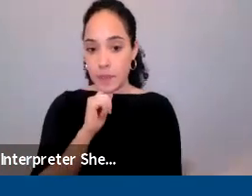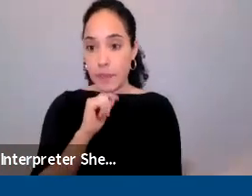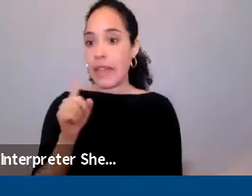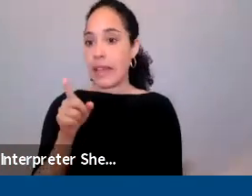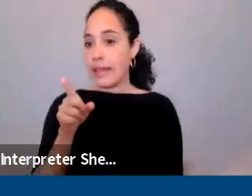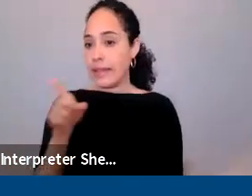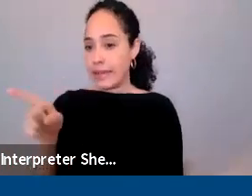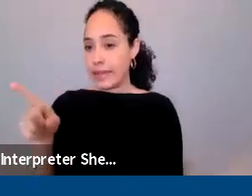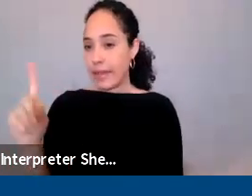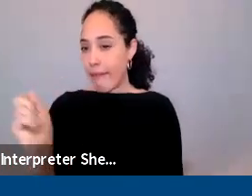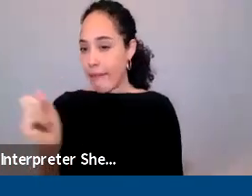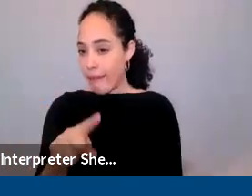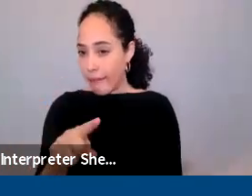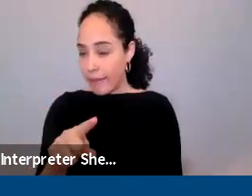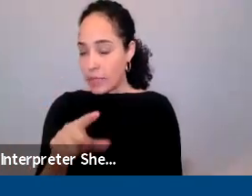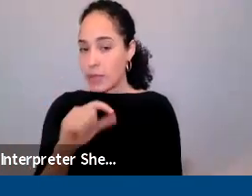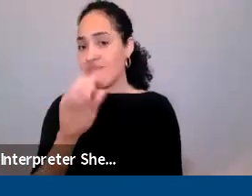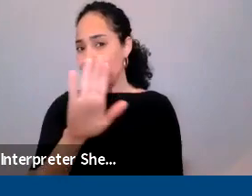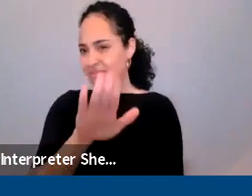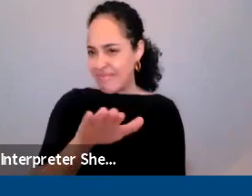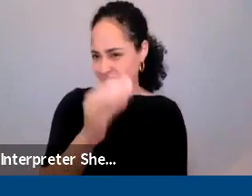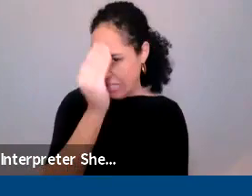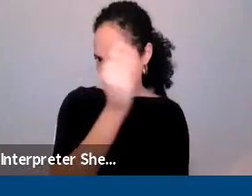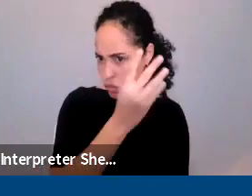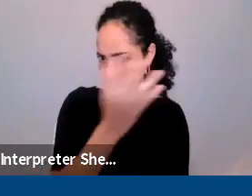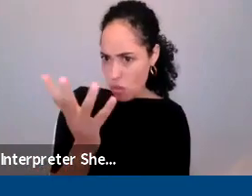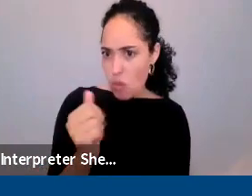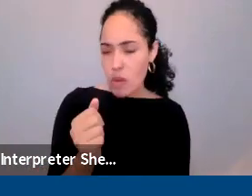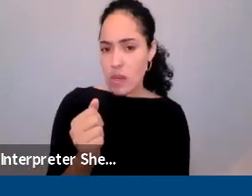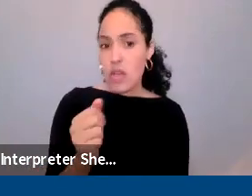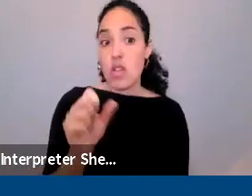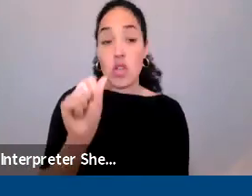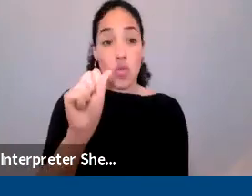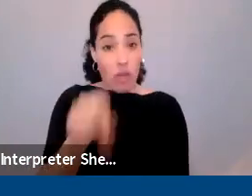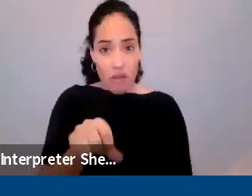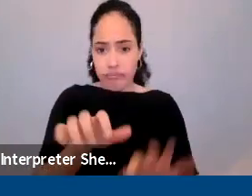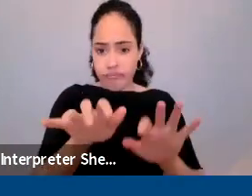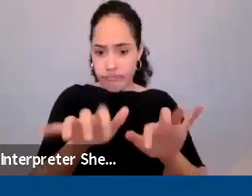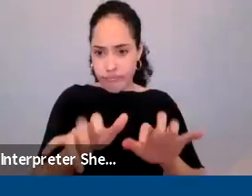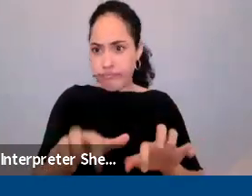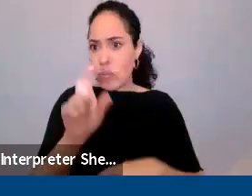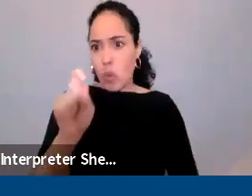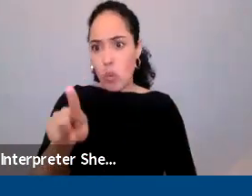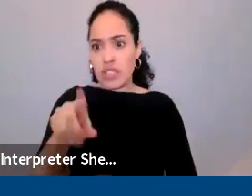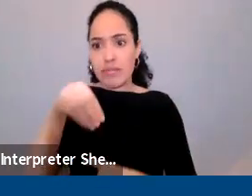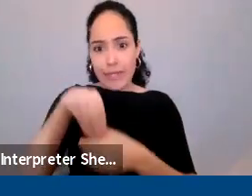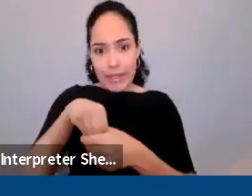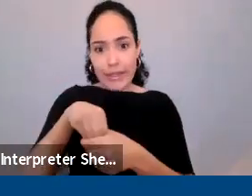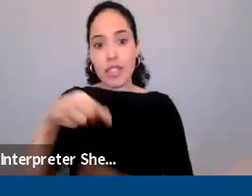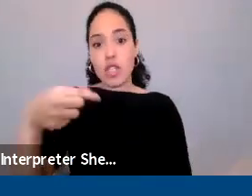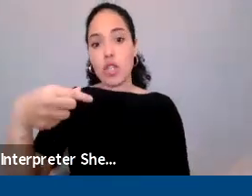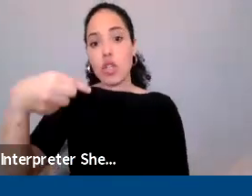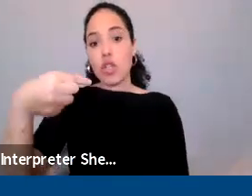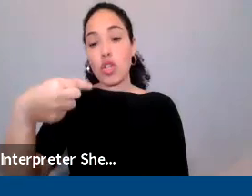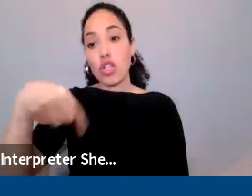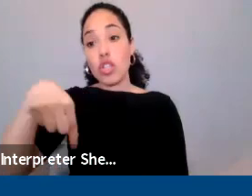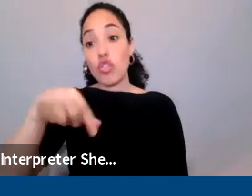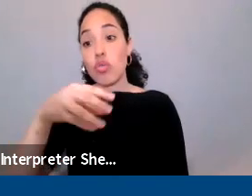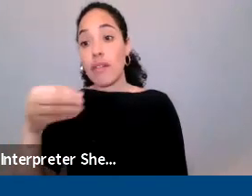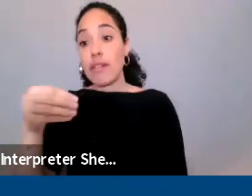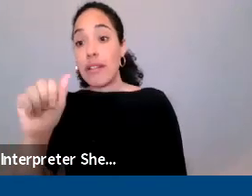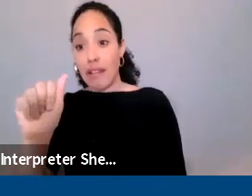asks, and just to let everyone know, you can put a question in the question and answer box